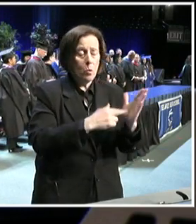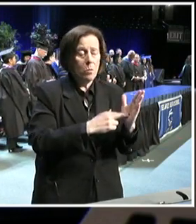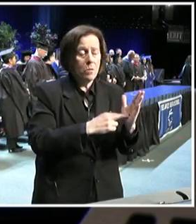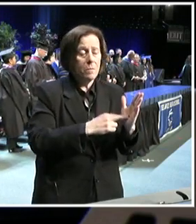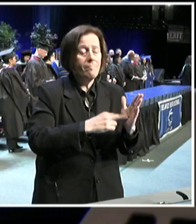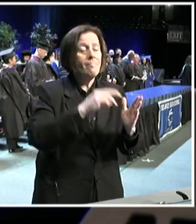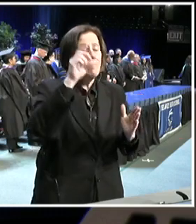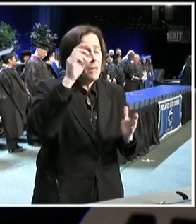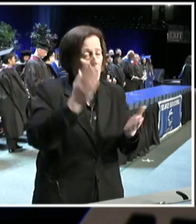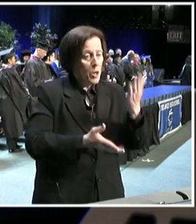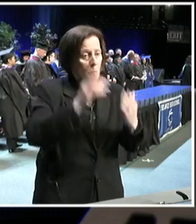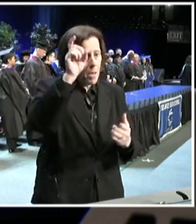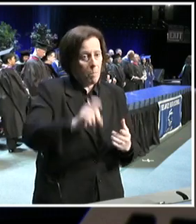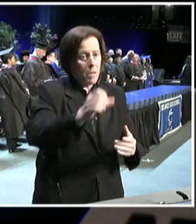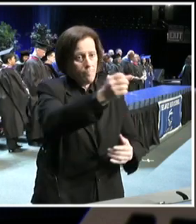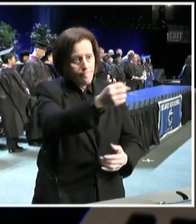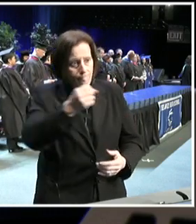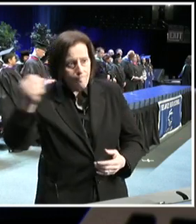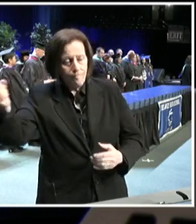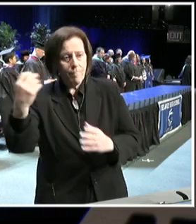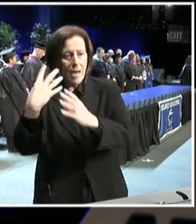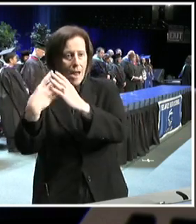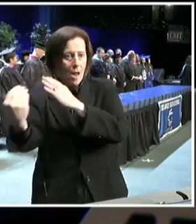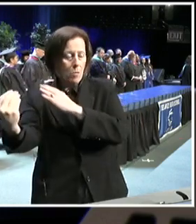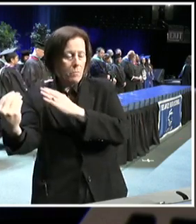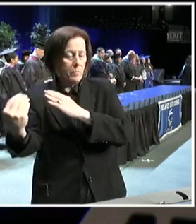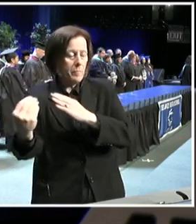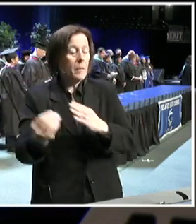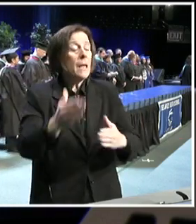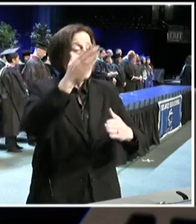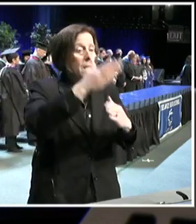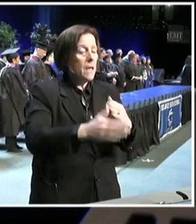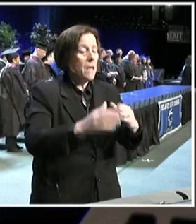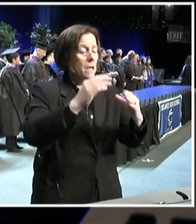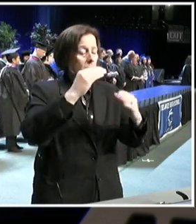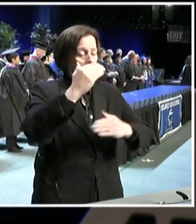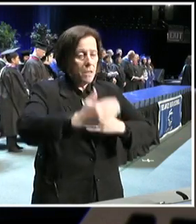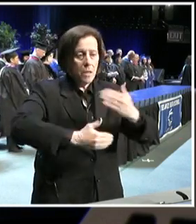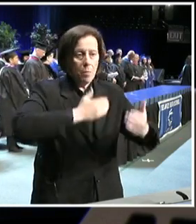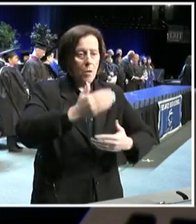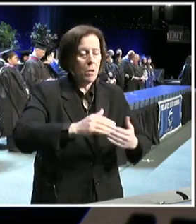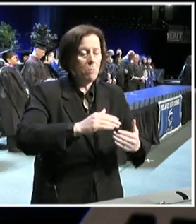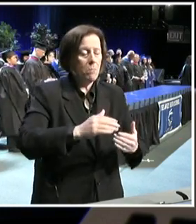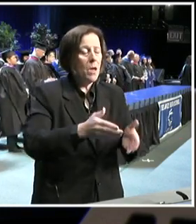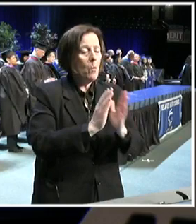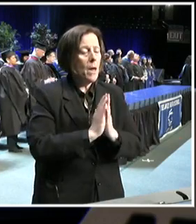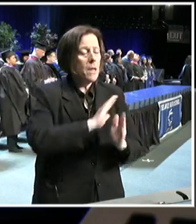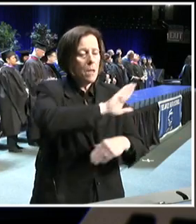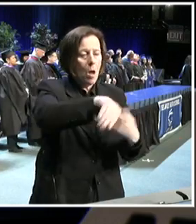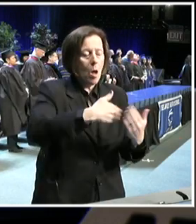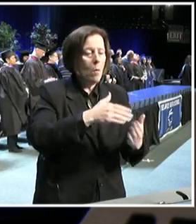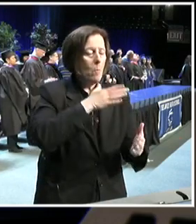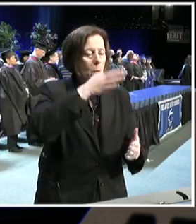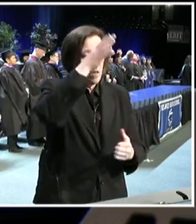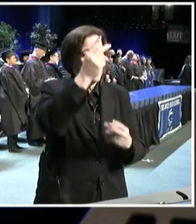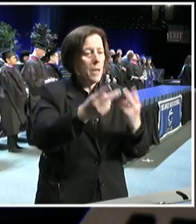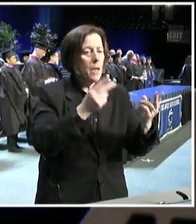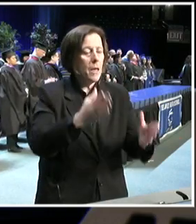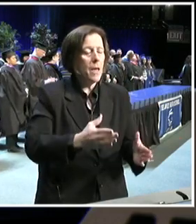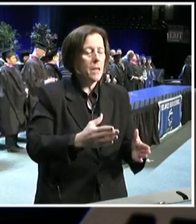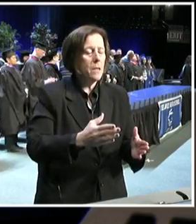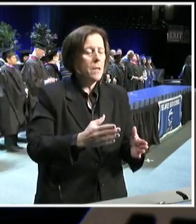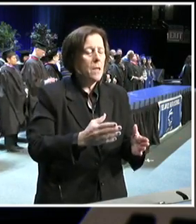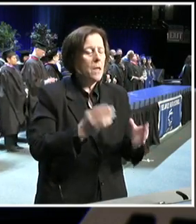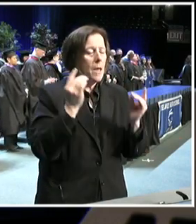the center. At the conclusion of the ceremony, we ask all parents and guests to promptly exit the